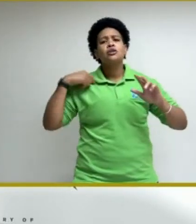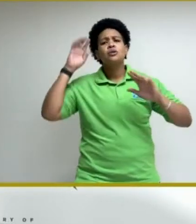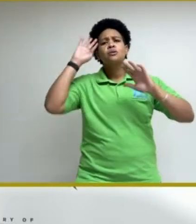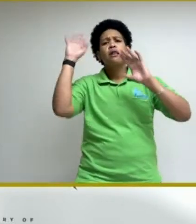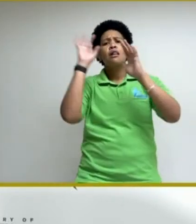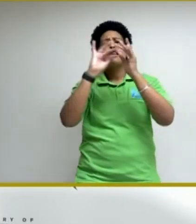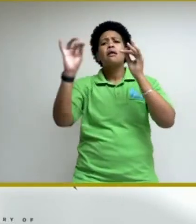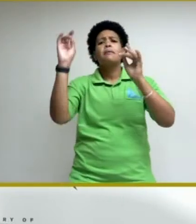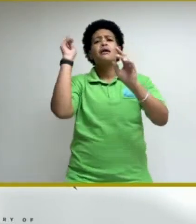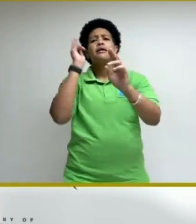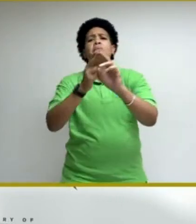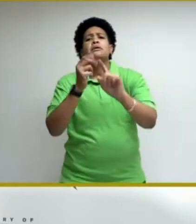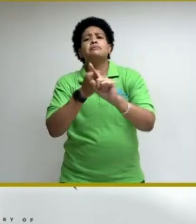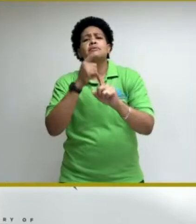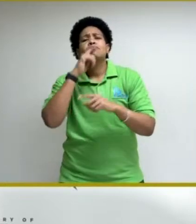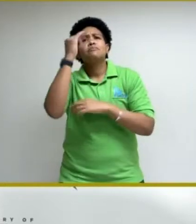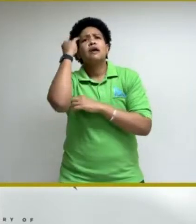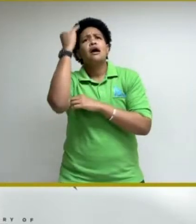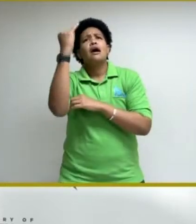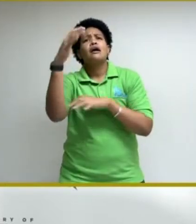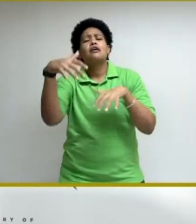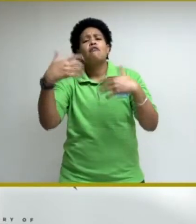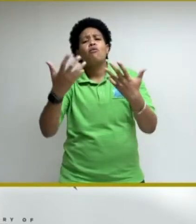is this idea of the